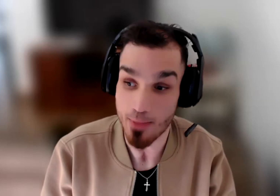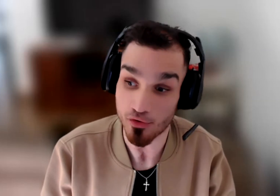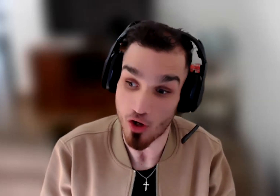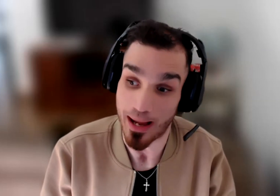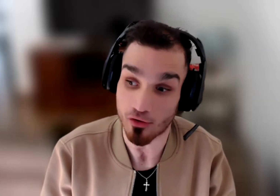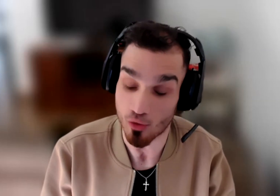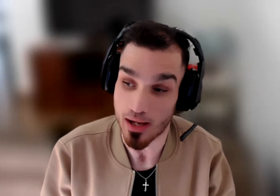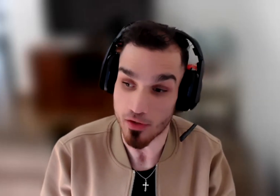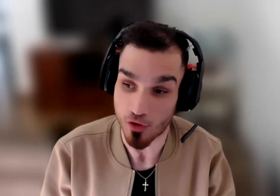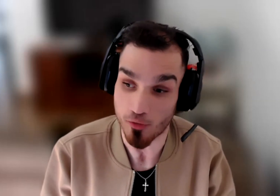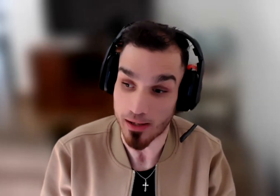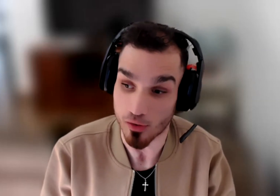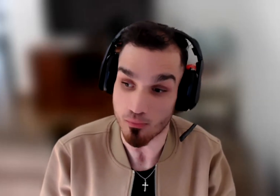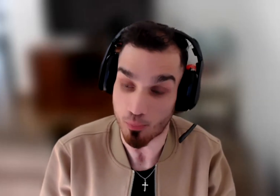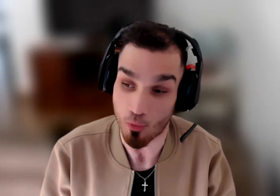And